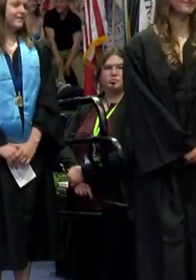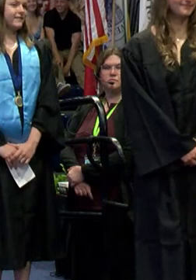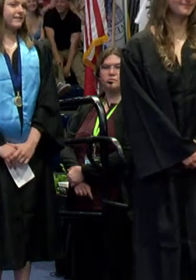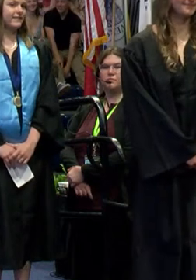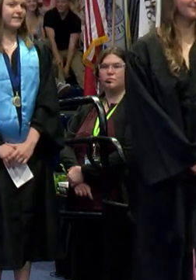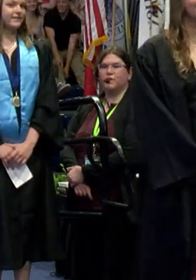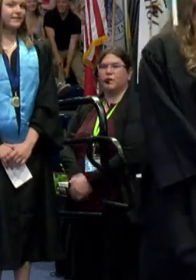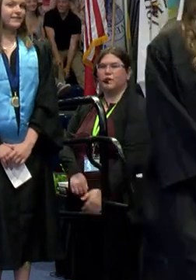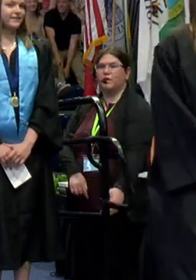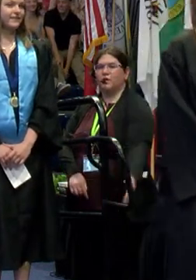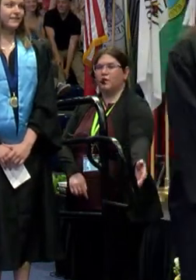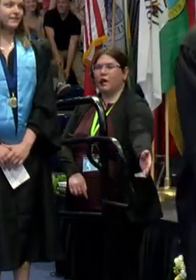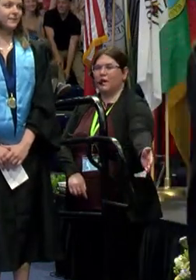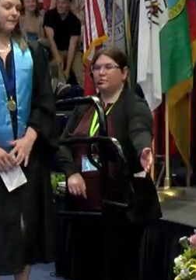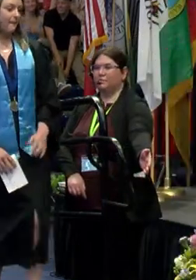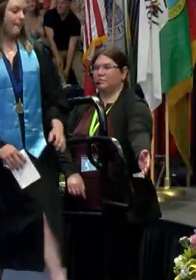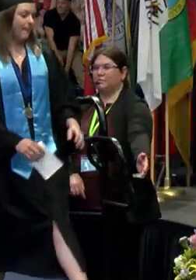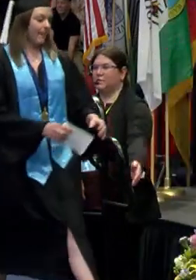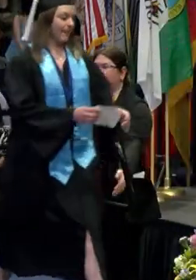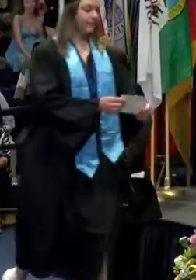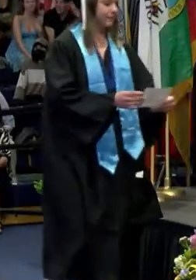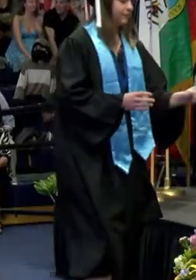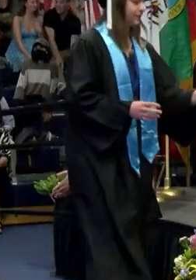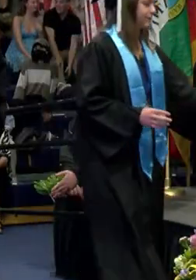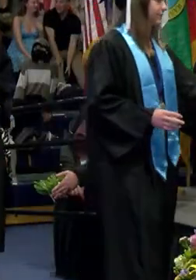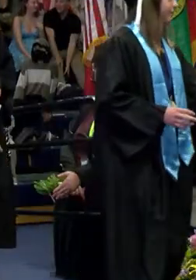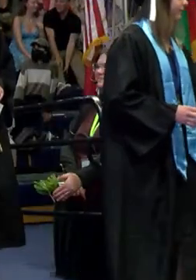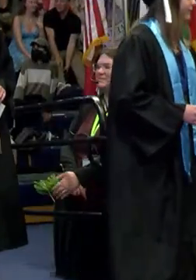Della DiMuzio Moran.